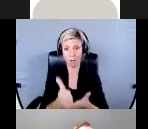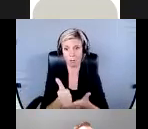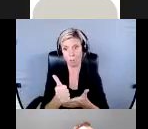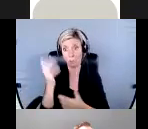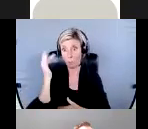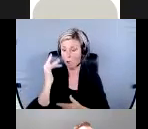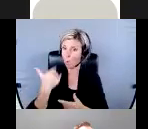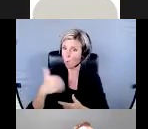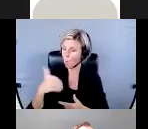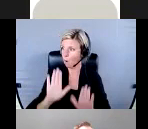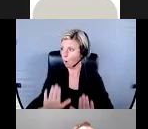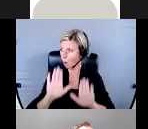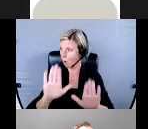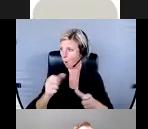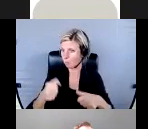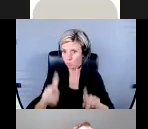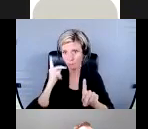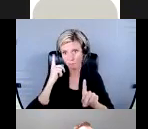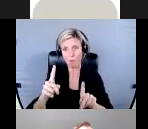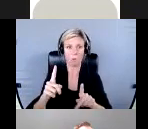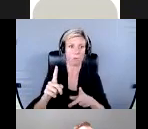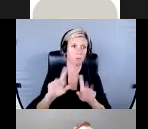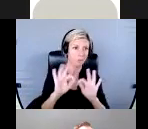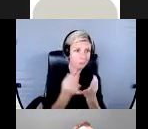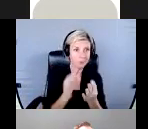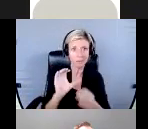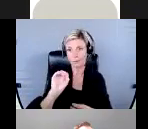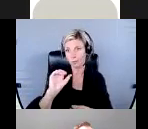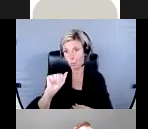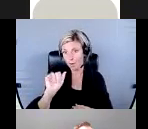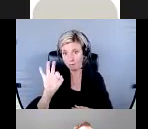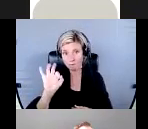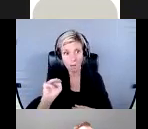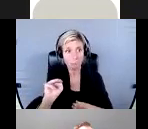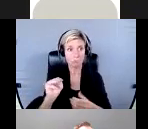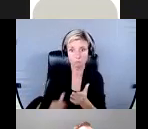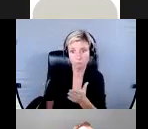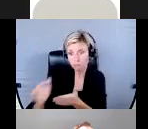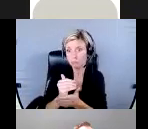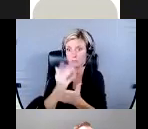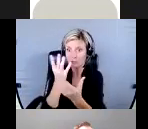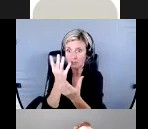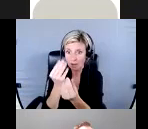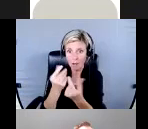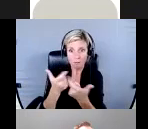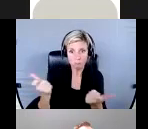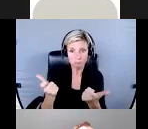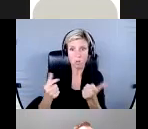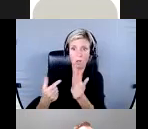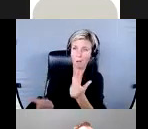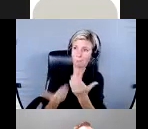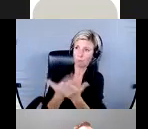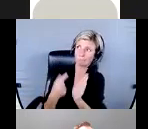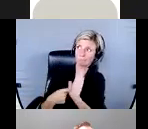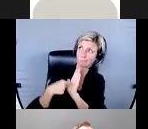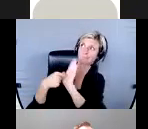families and for OAFM to gather data on how successful the use of elder mediation is to prevent